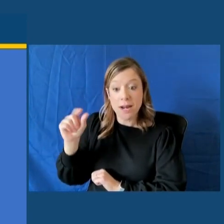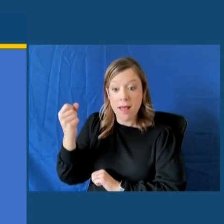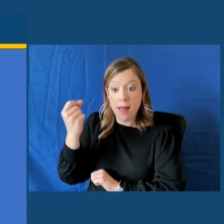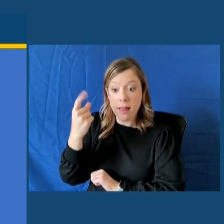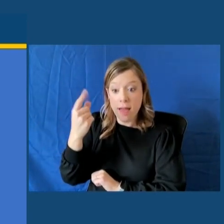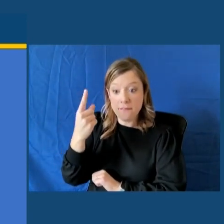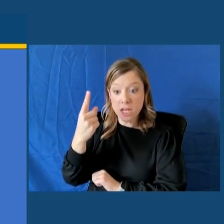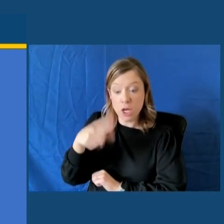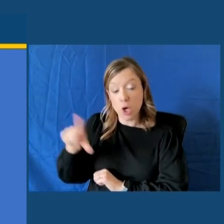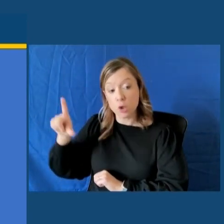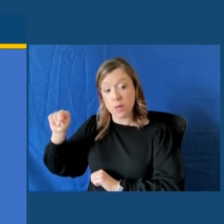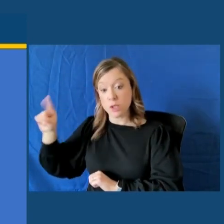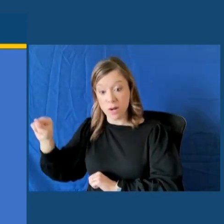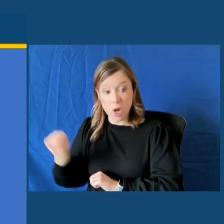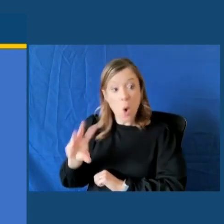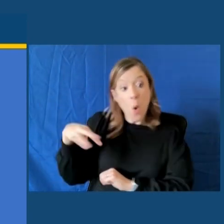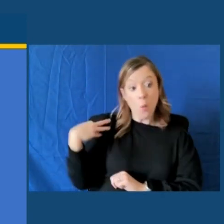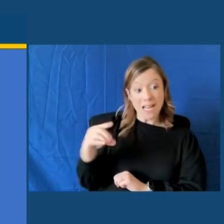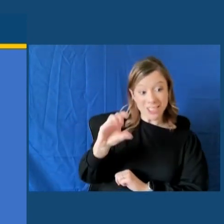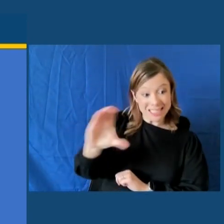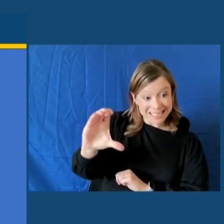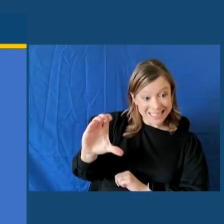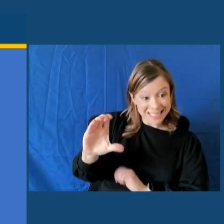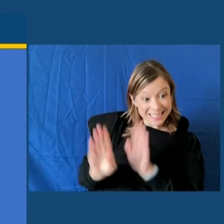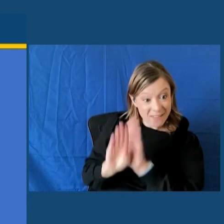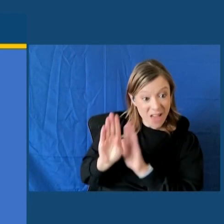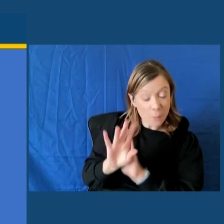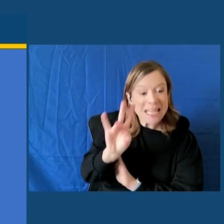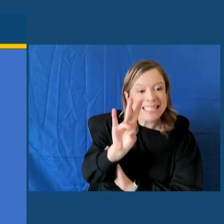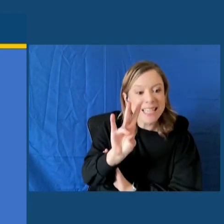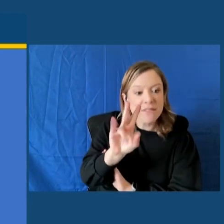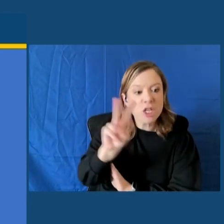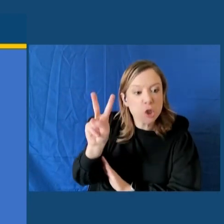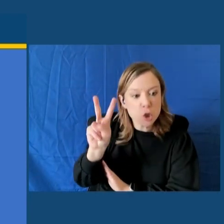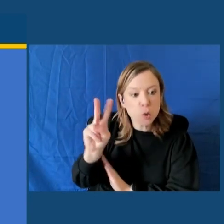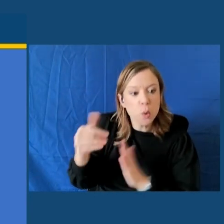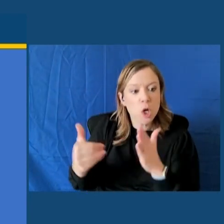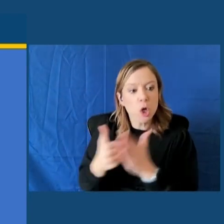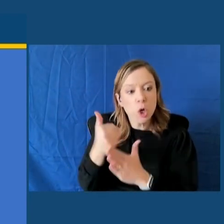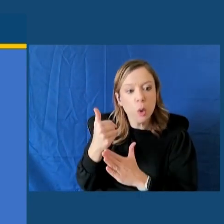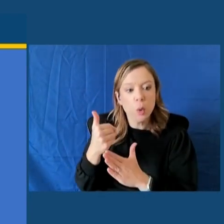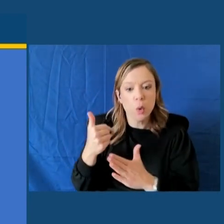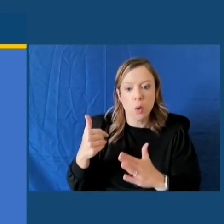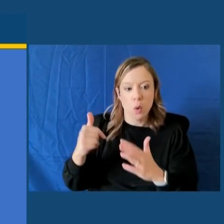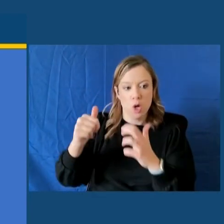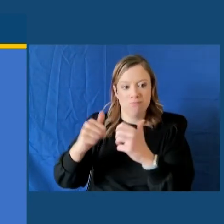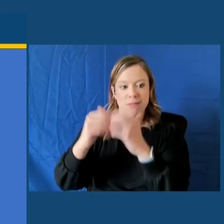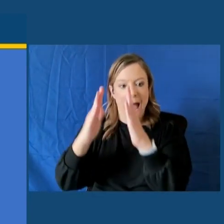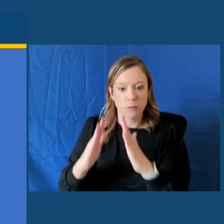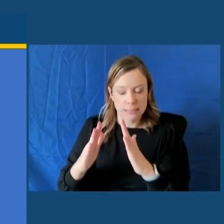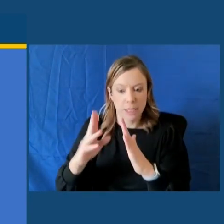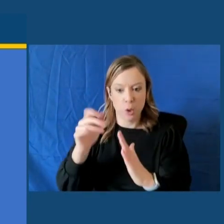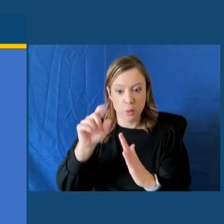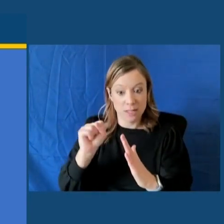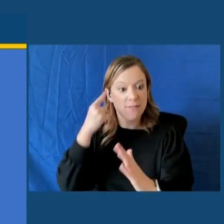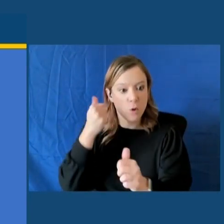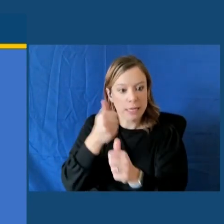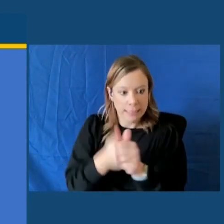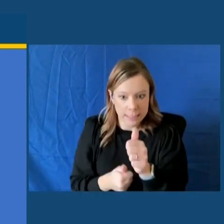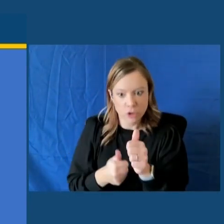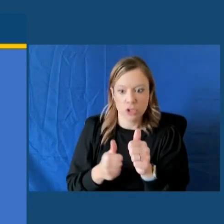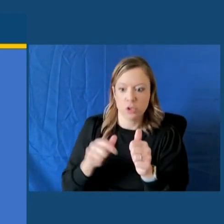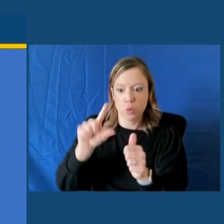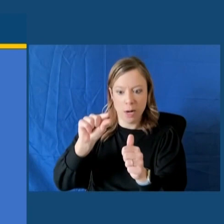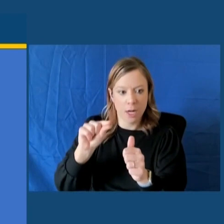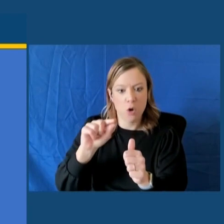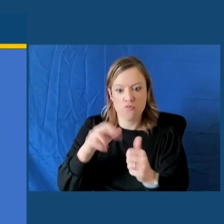Washington, D.C. developed 72 new housing units per 1,000 residents. Boston developed 47. New York City,